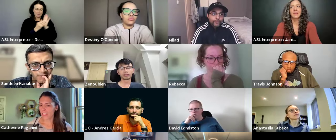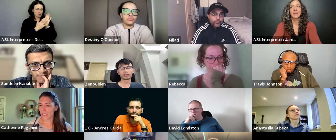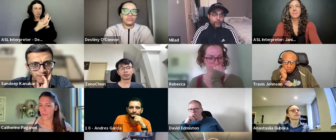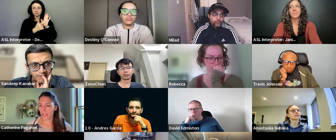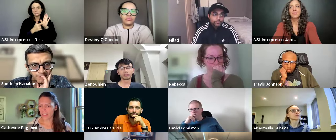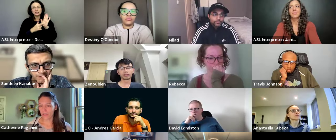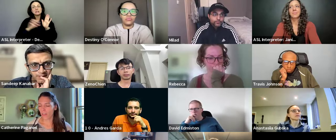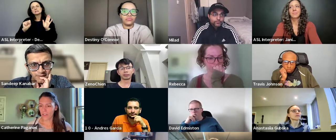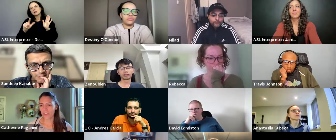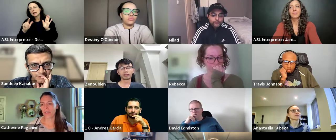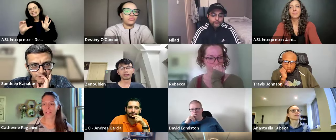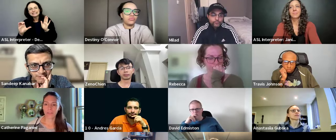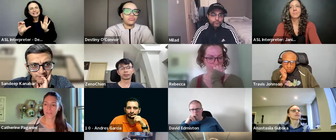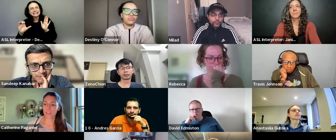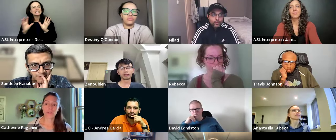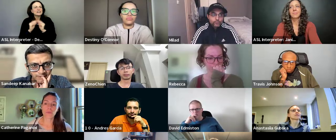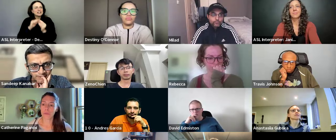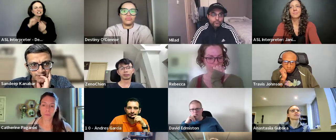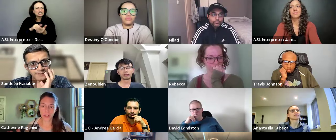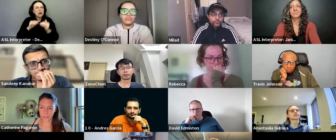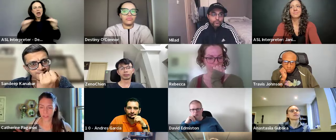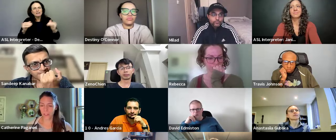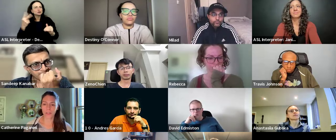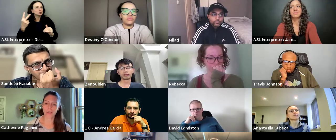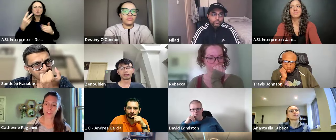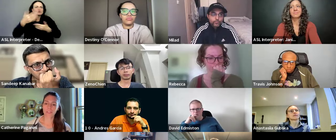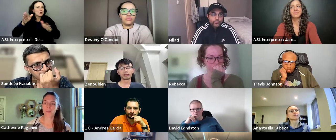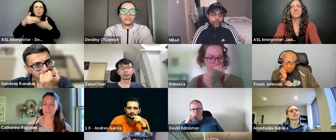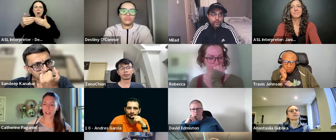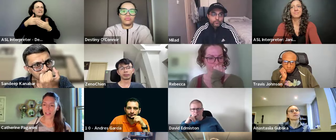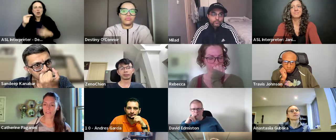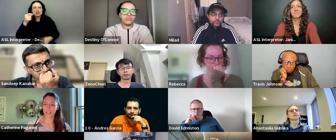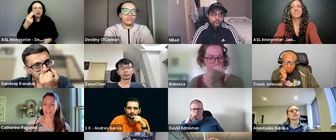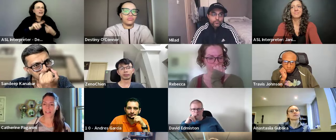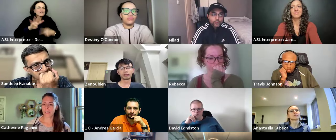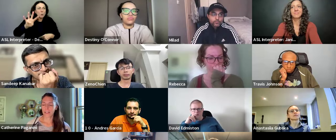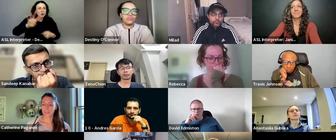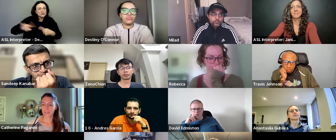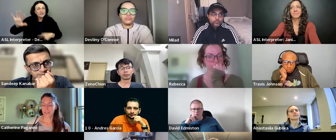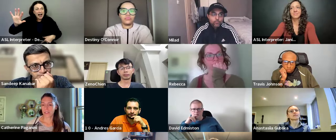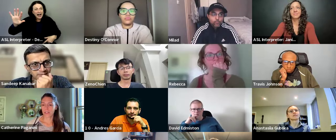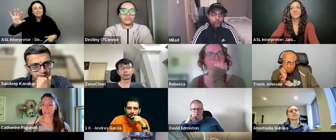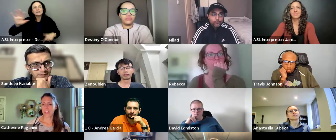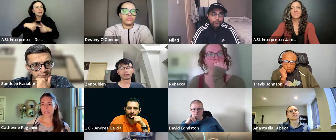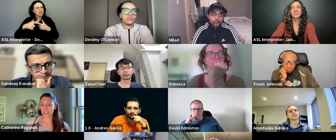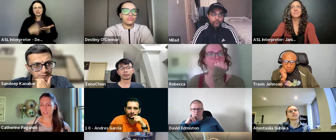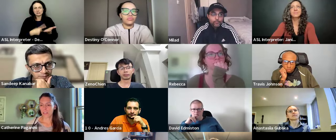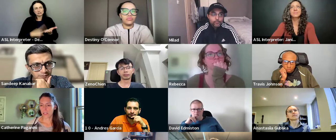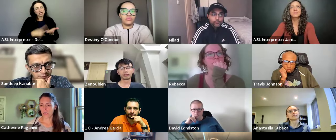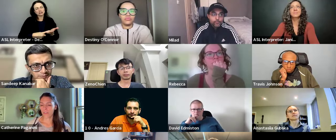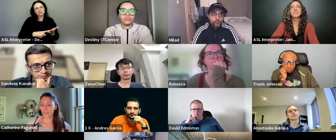there, Salt Lake City, like the convention center, level 2 room, whatever, Thursday 4 to 5, and then the discussion,